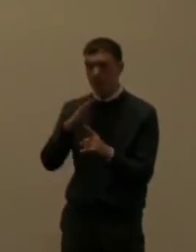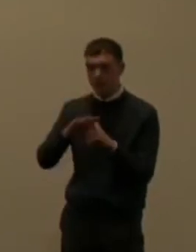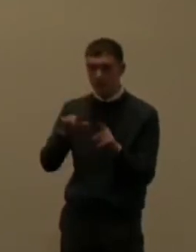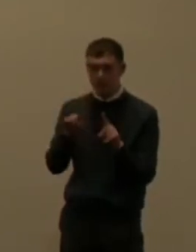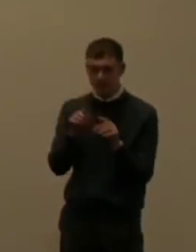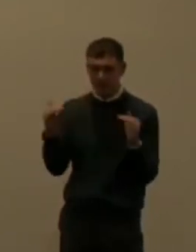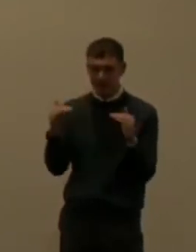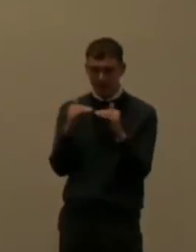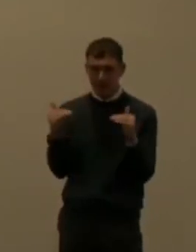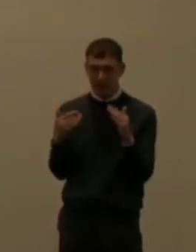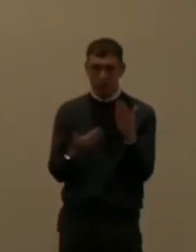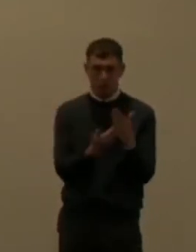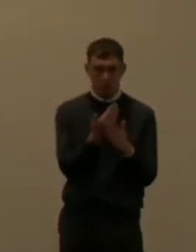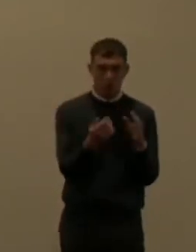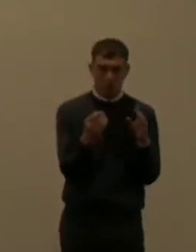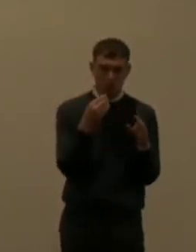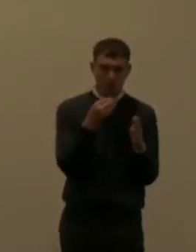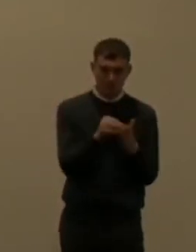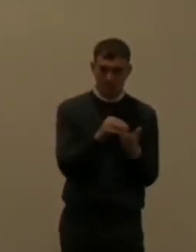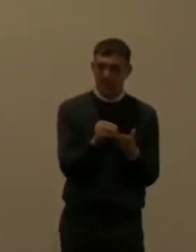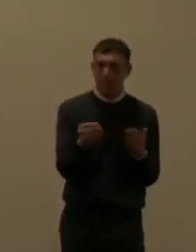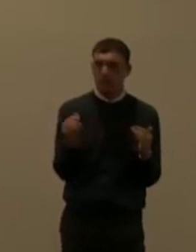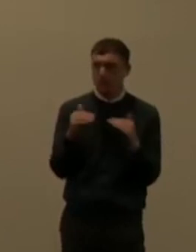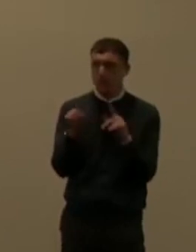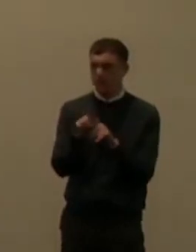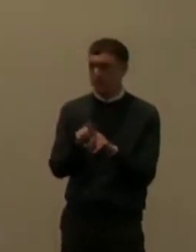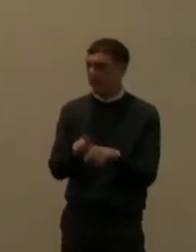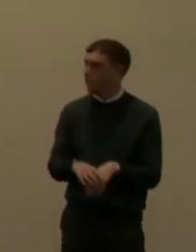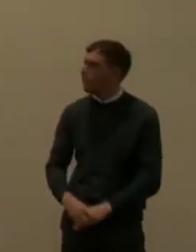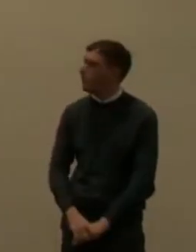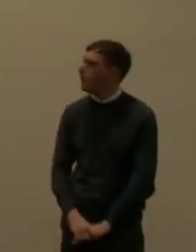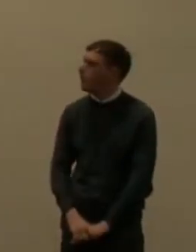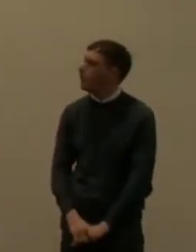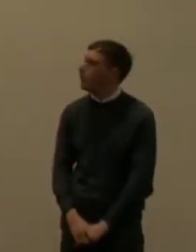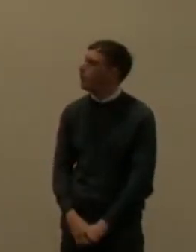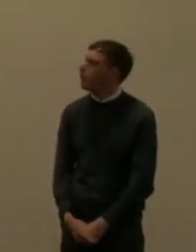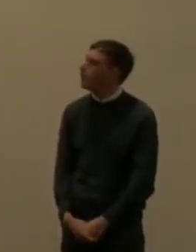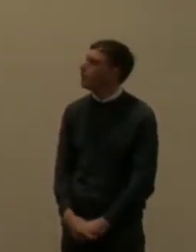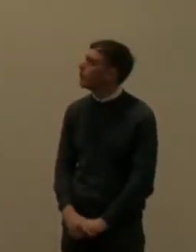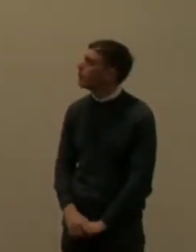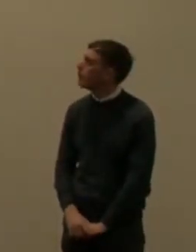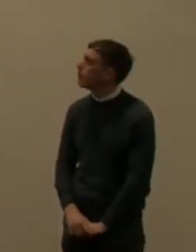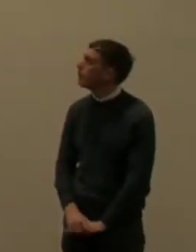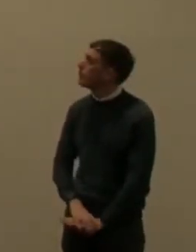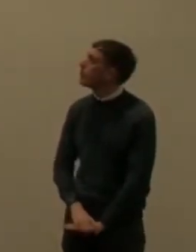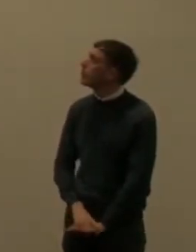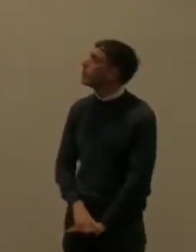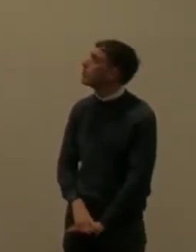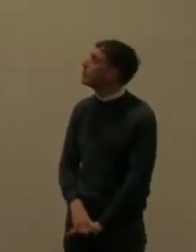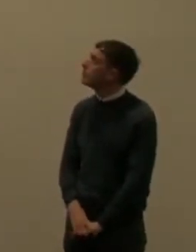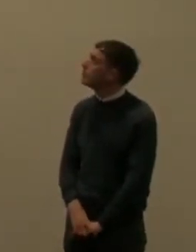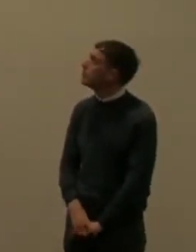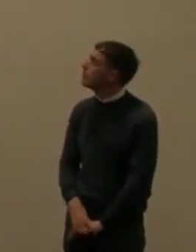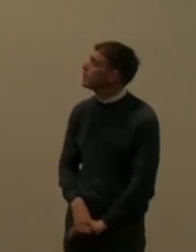equal to the label new expense that I filled at the beginning. So this is what's happening. So let